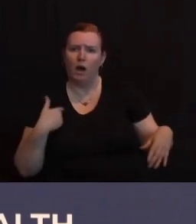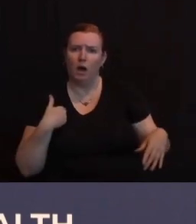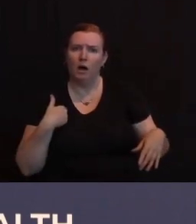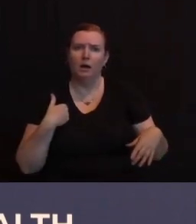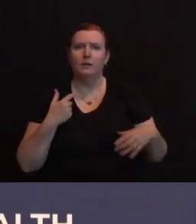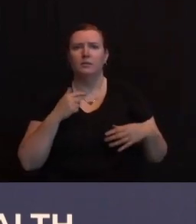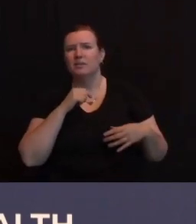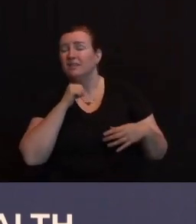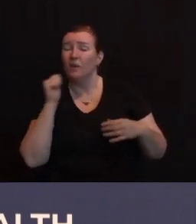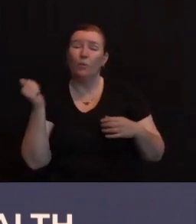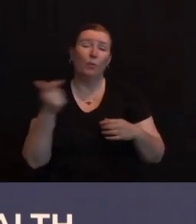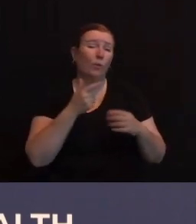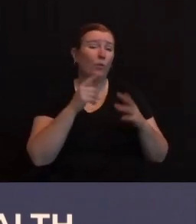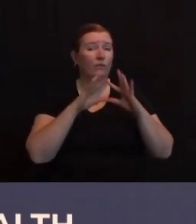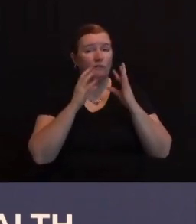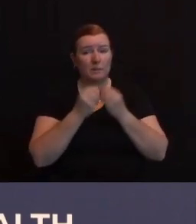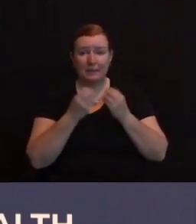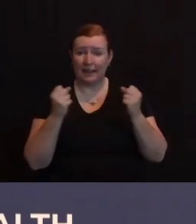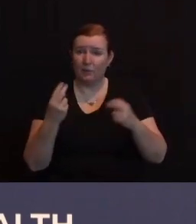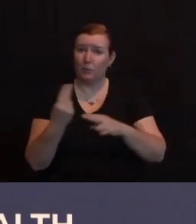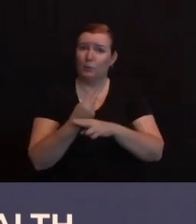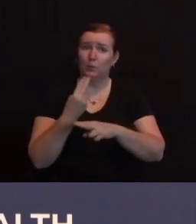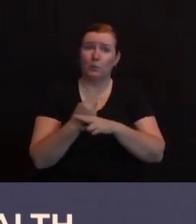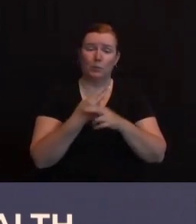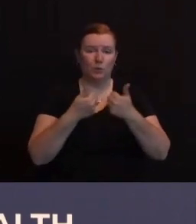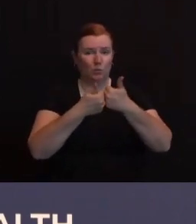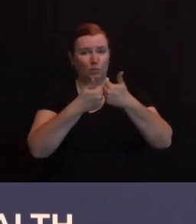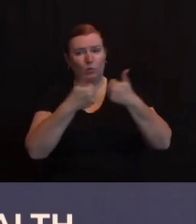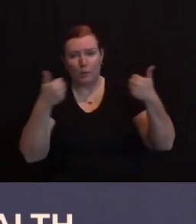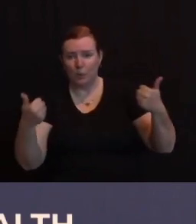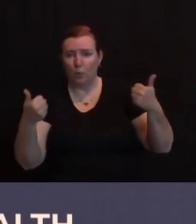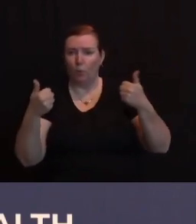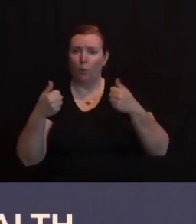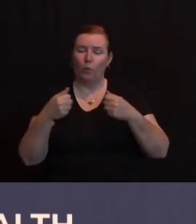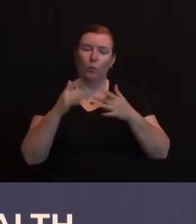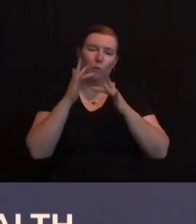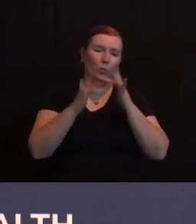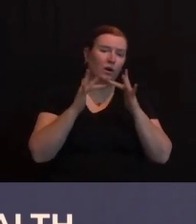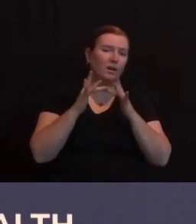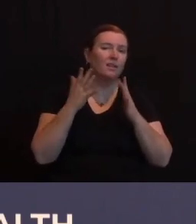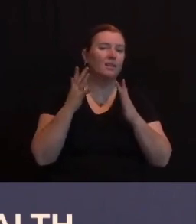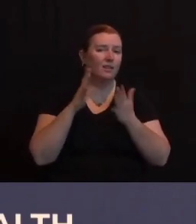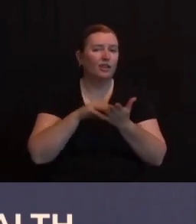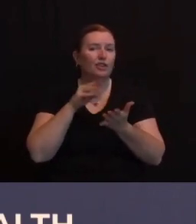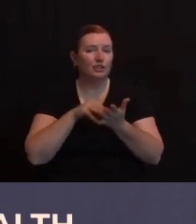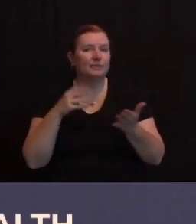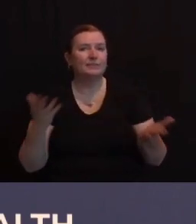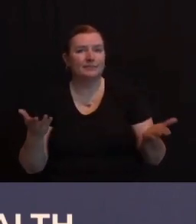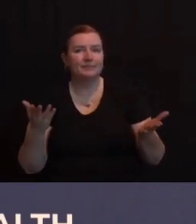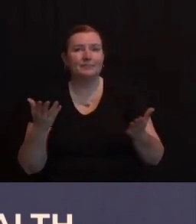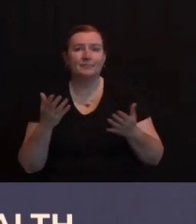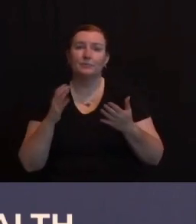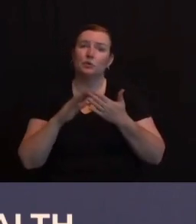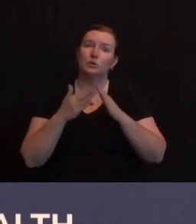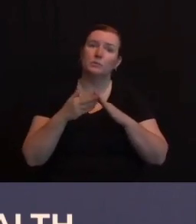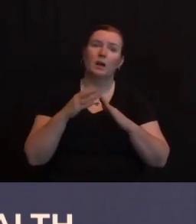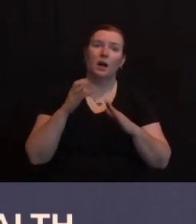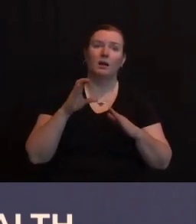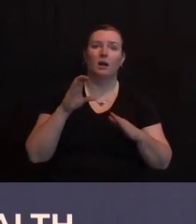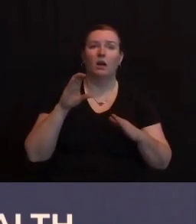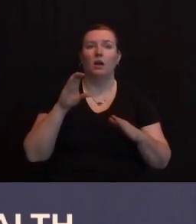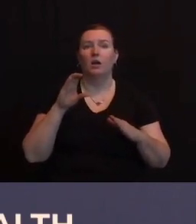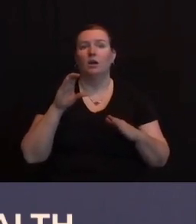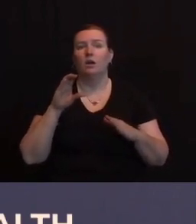that option. And especially in communities of color, there is a much higher reliance on